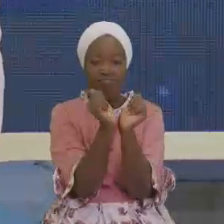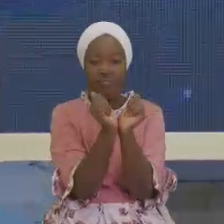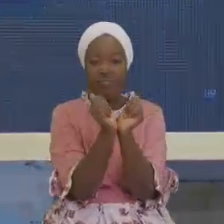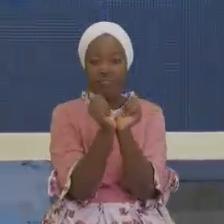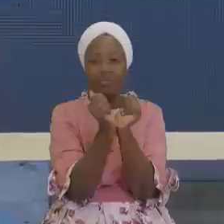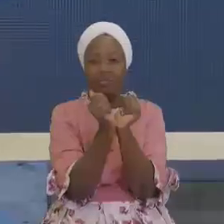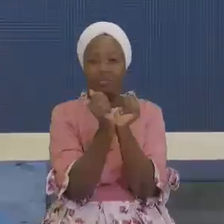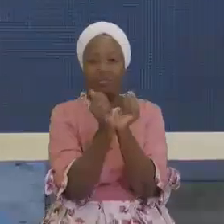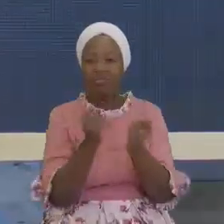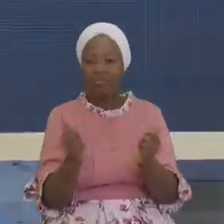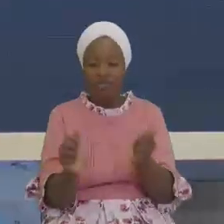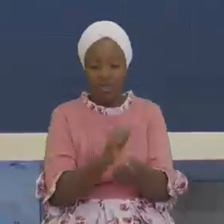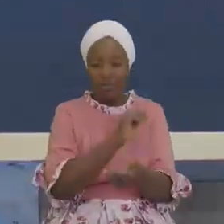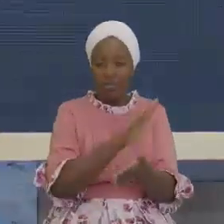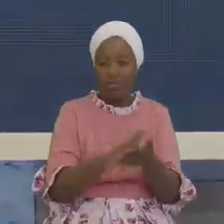aborted,